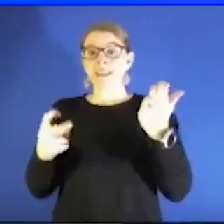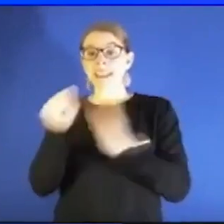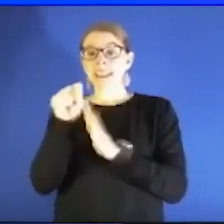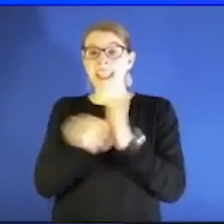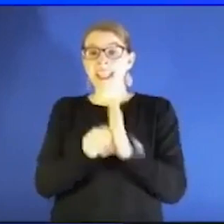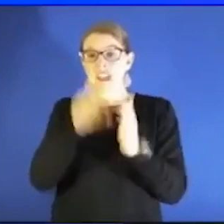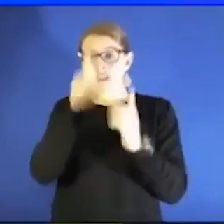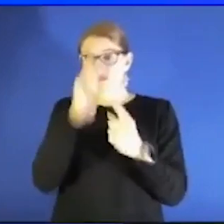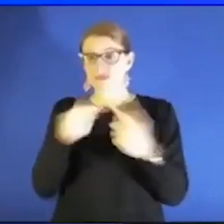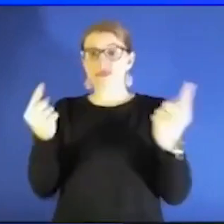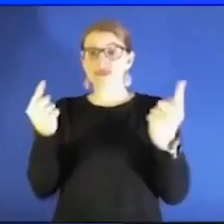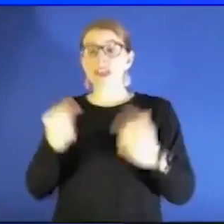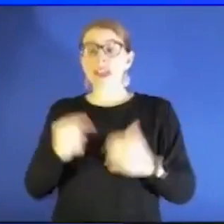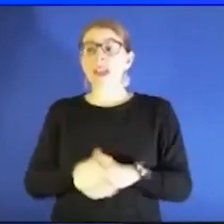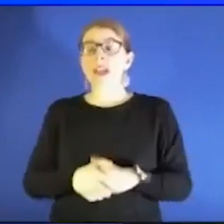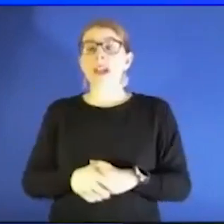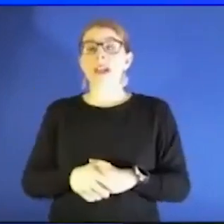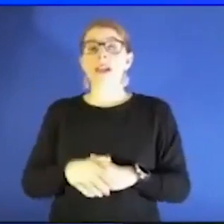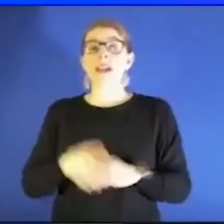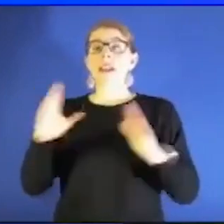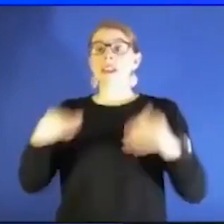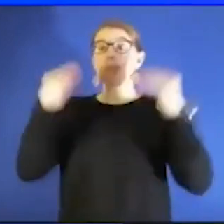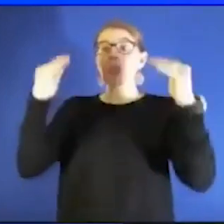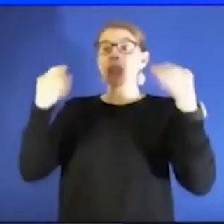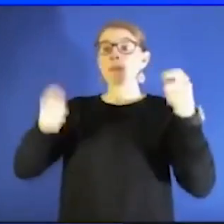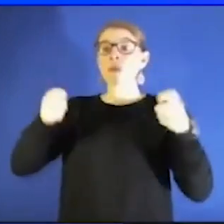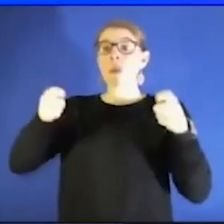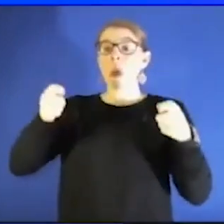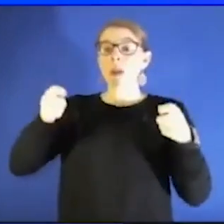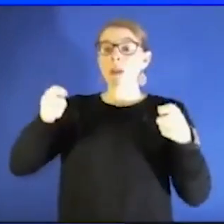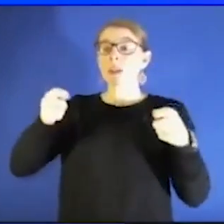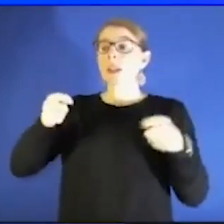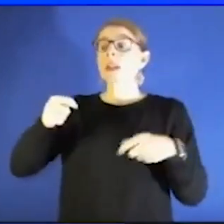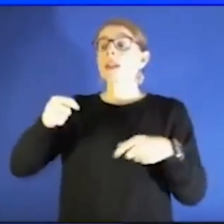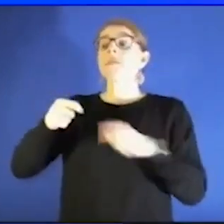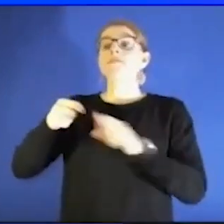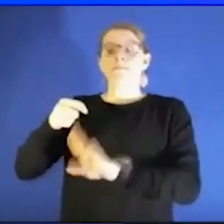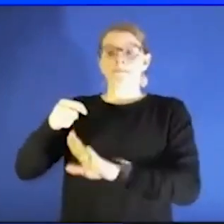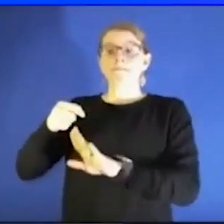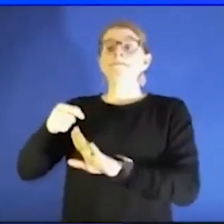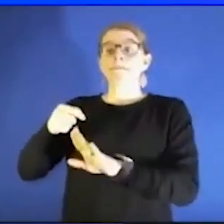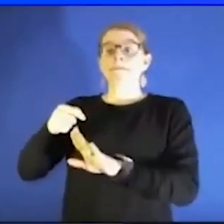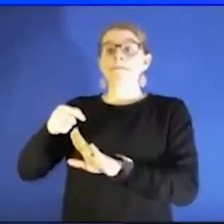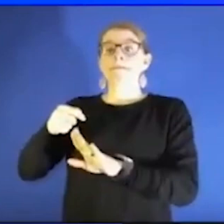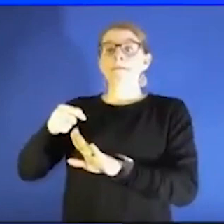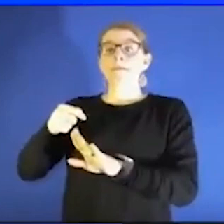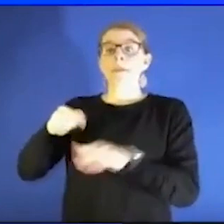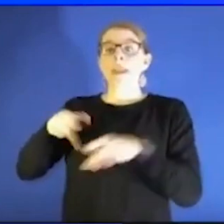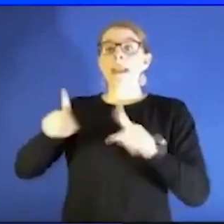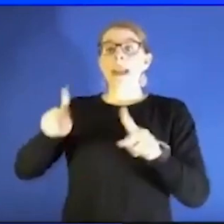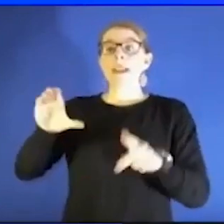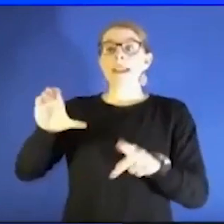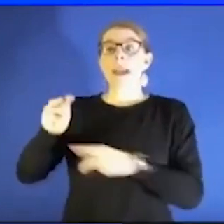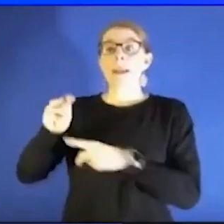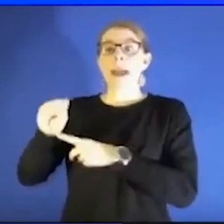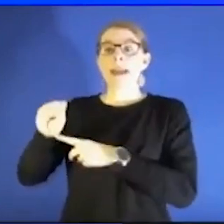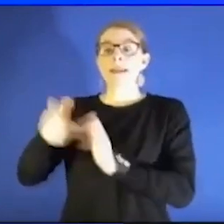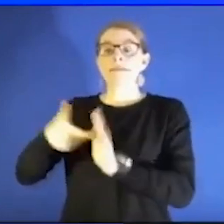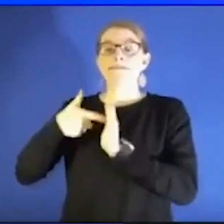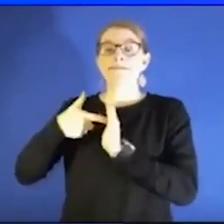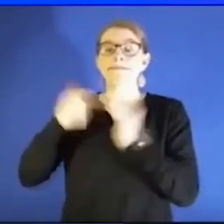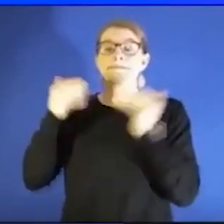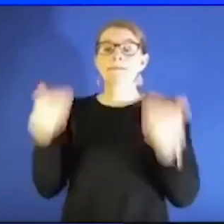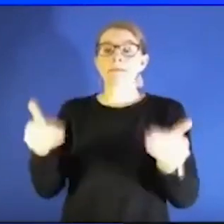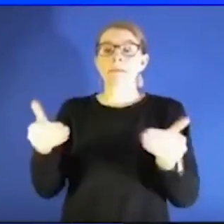and basically the Supreme Court ruling stays that injunction, allows the CMS mandate to move forward while it's